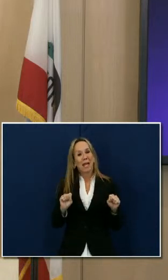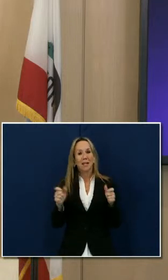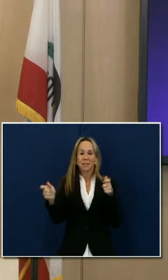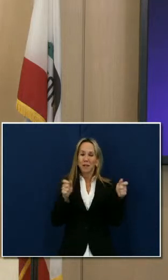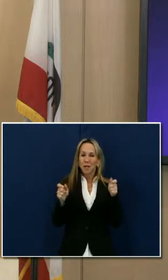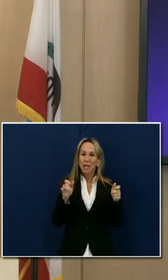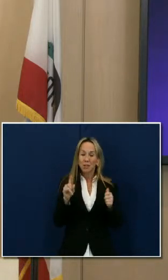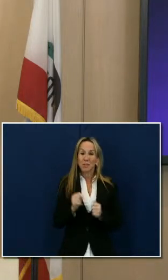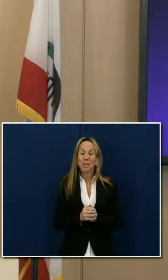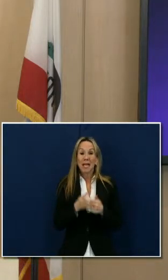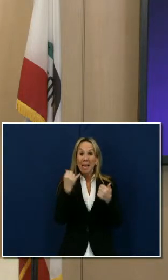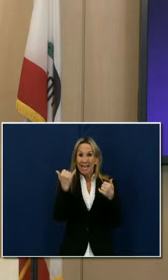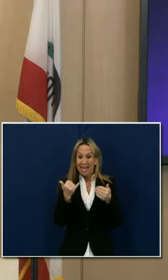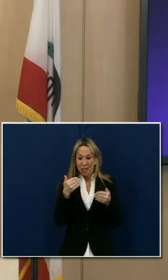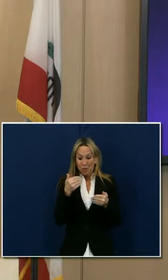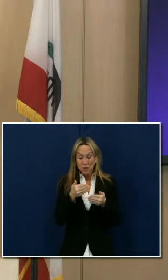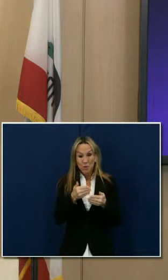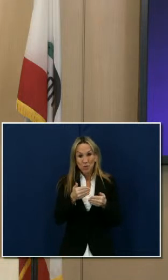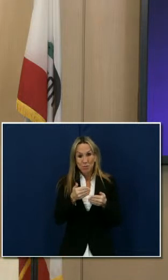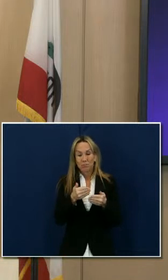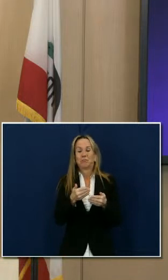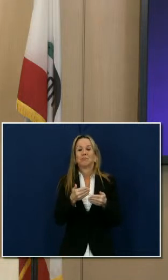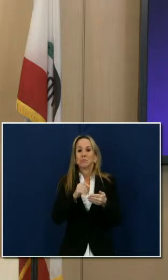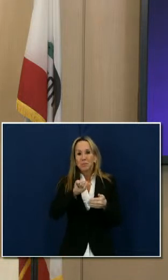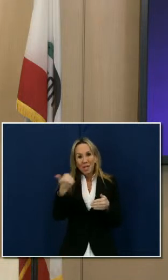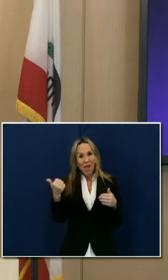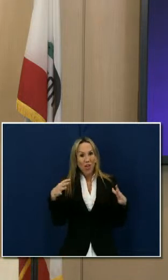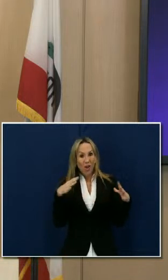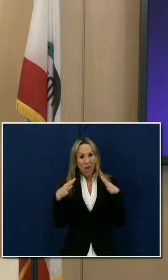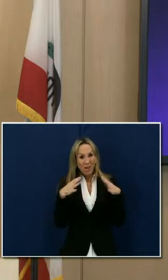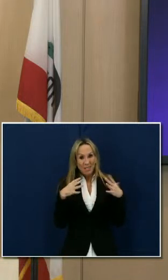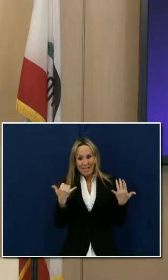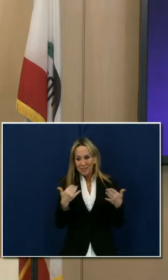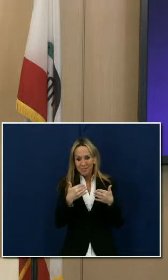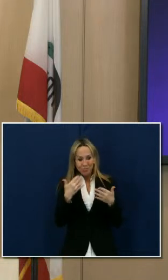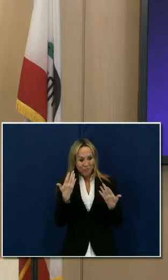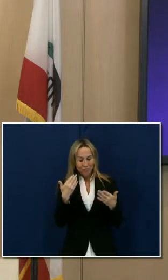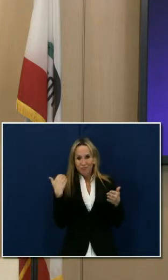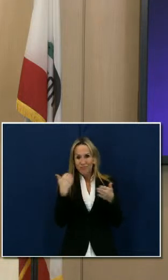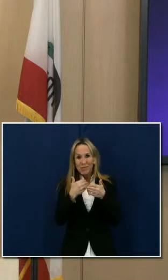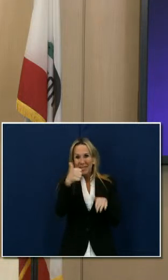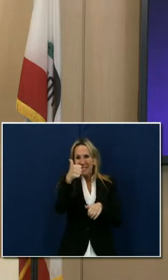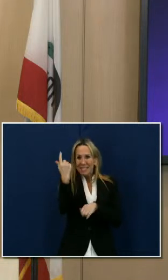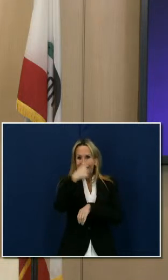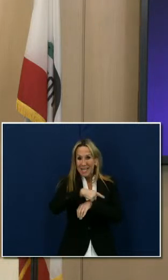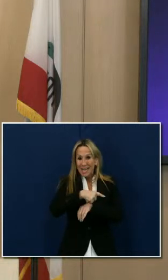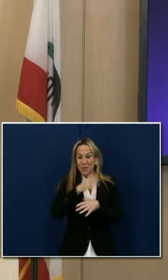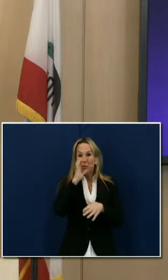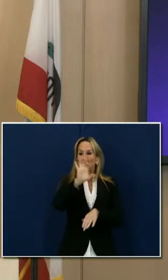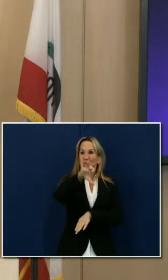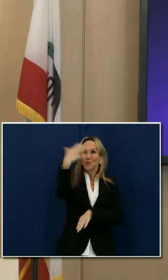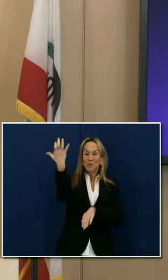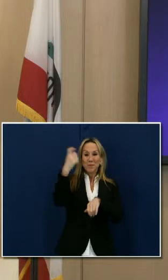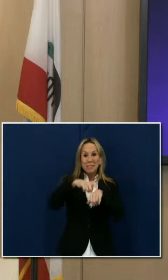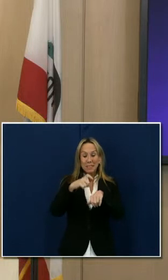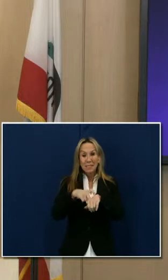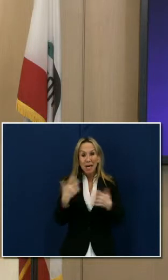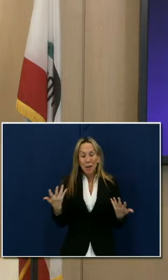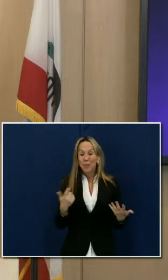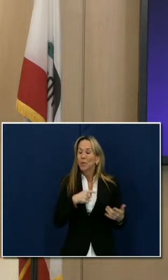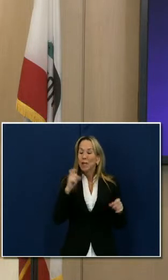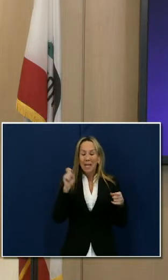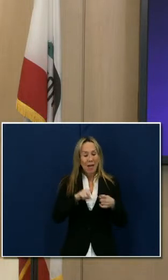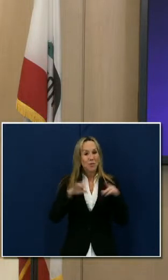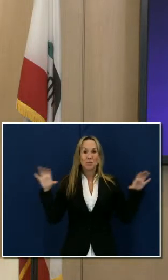another holiday on the horizon, in less than 10 days, we will head into the Christmas season. We have to take